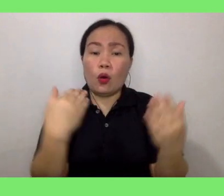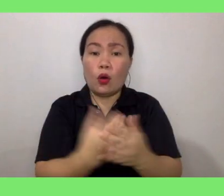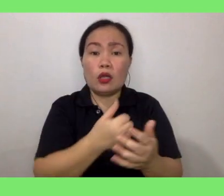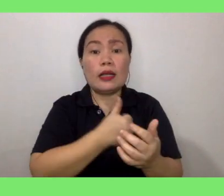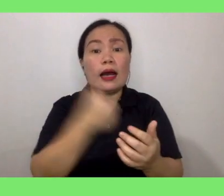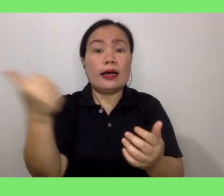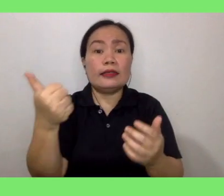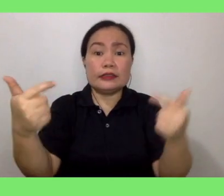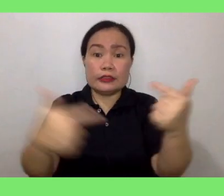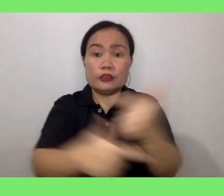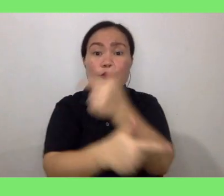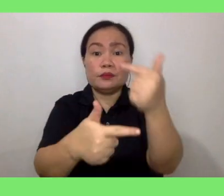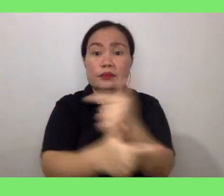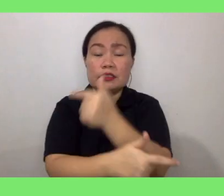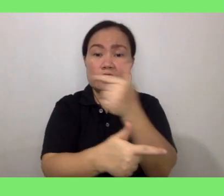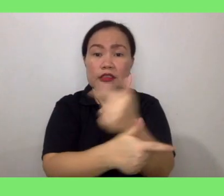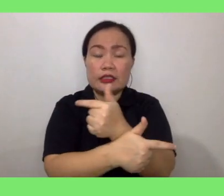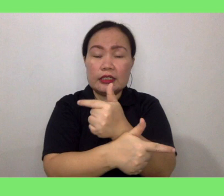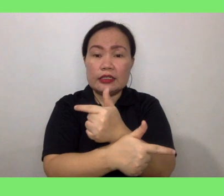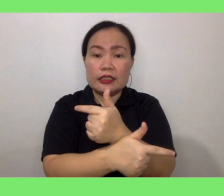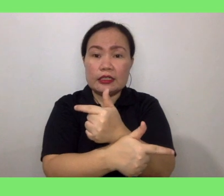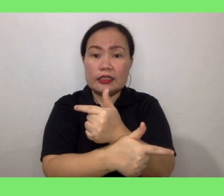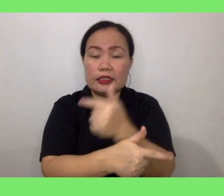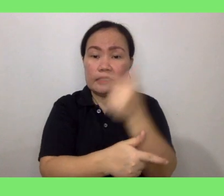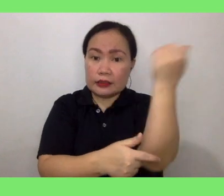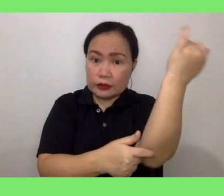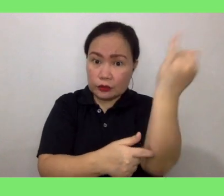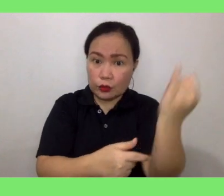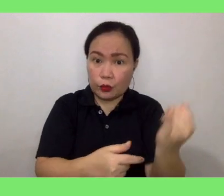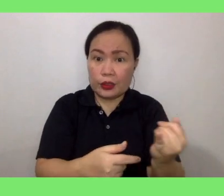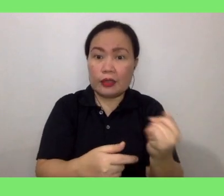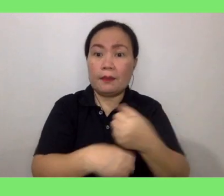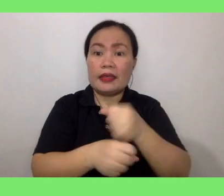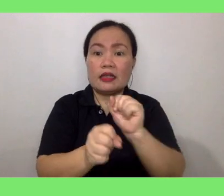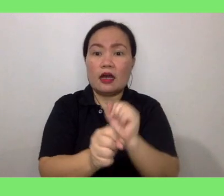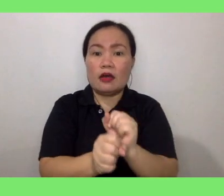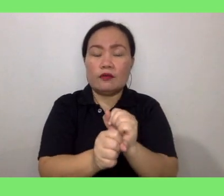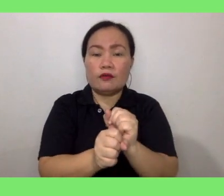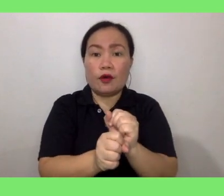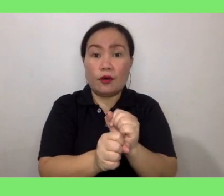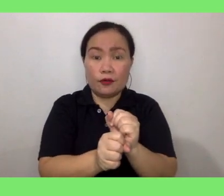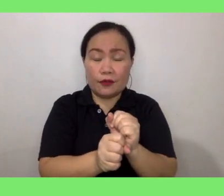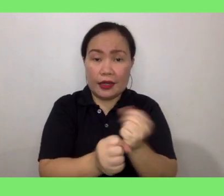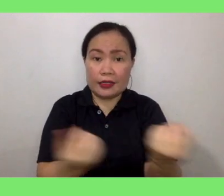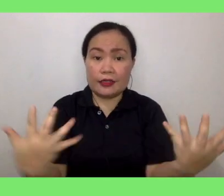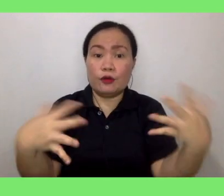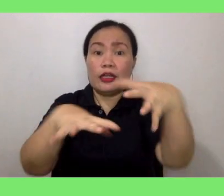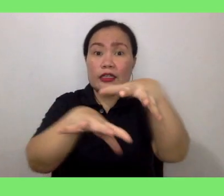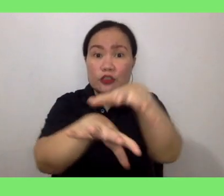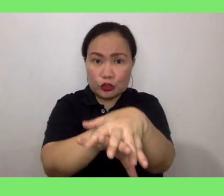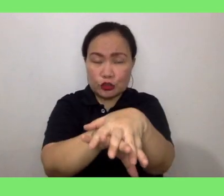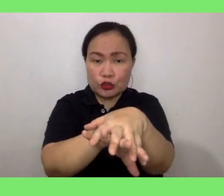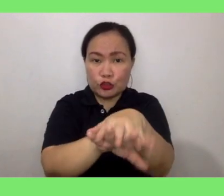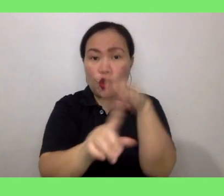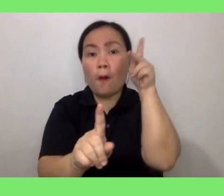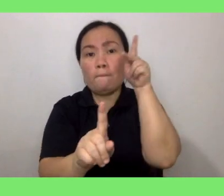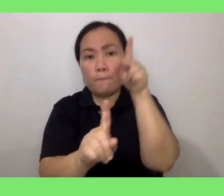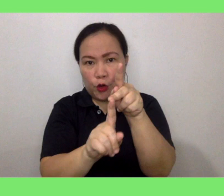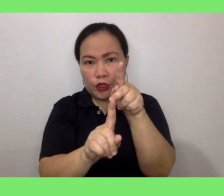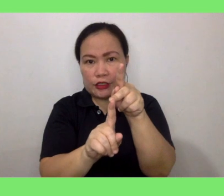other geometric figures are made up of collection of points. So, lahat ng figures na nakikita